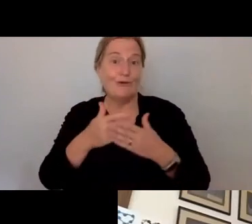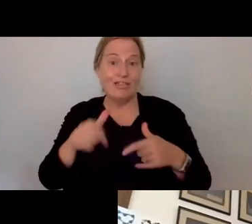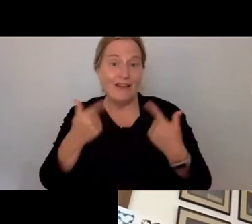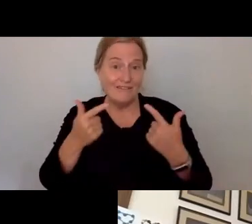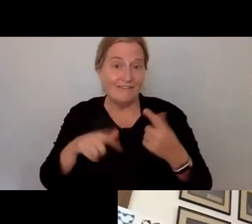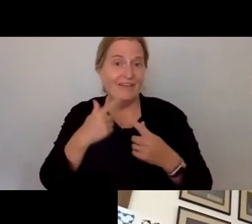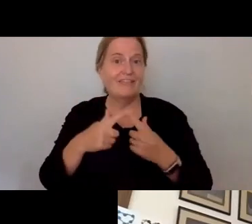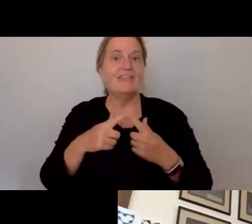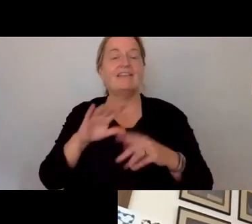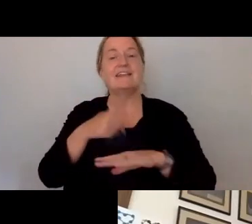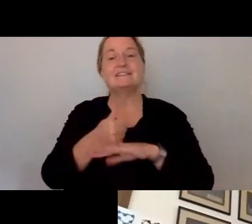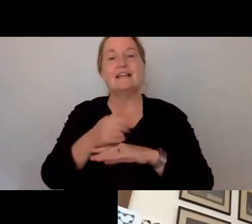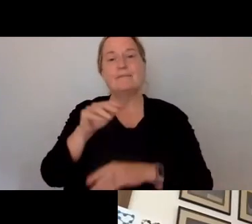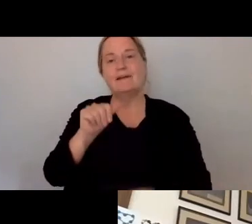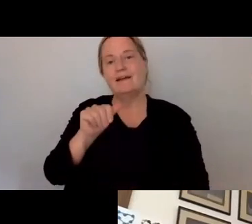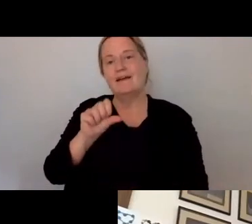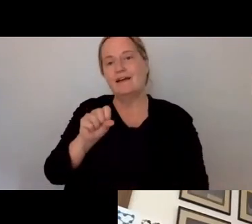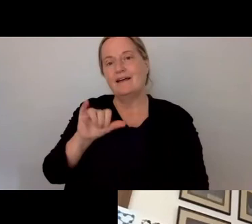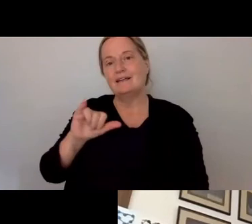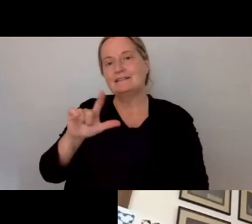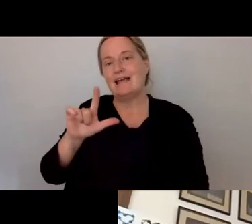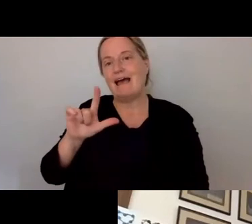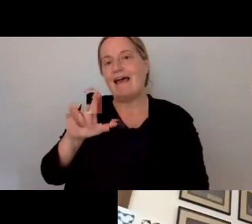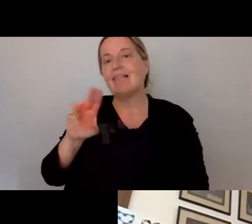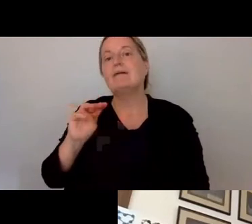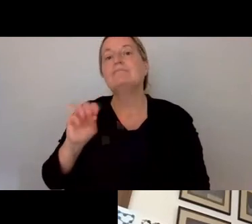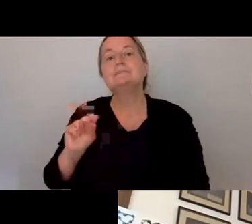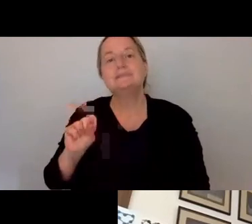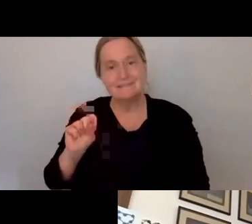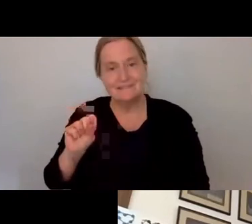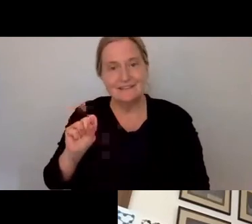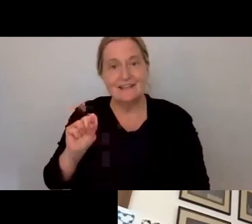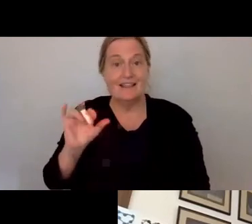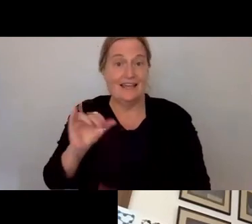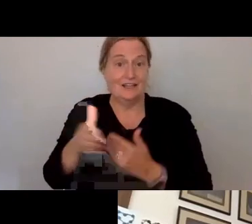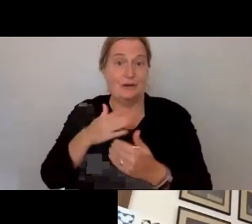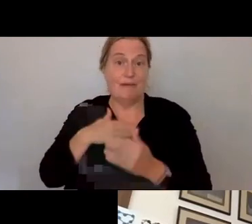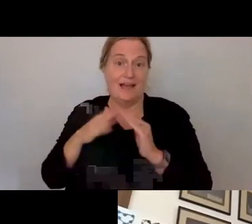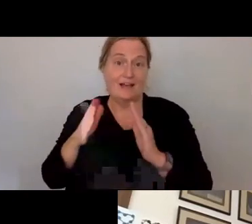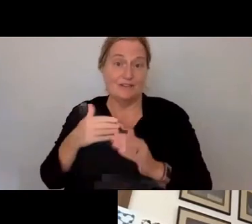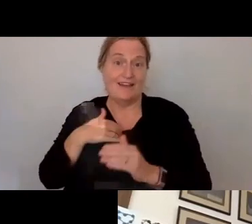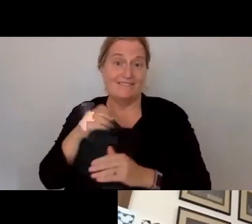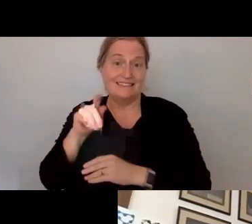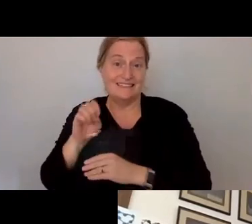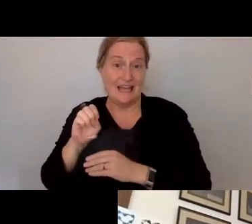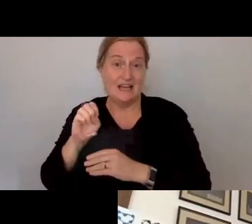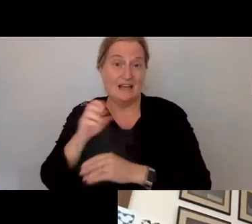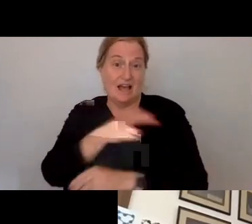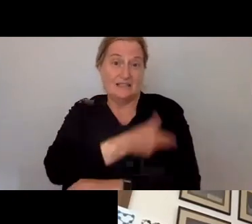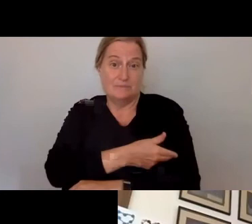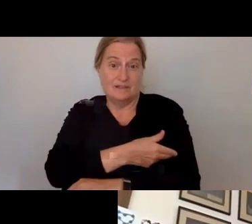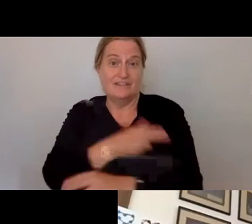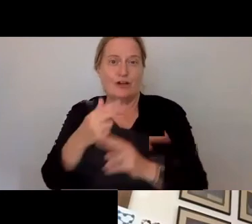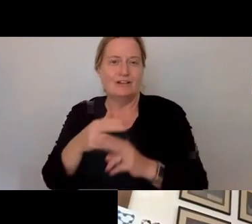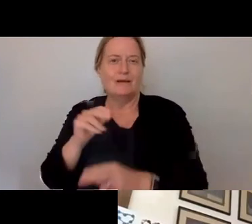I'm looking across the river from my house at the Anoka State Hospital, which was called an asylum at the time, and they did terrible. I mean,